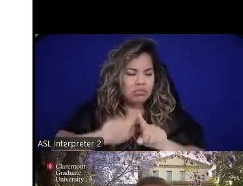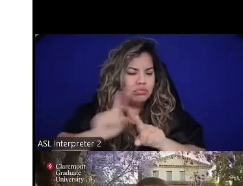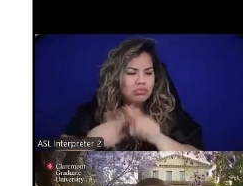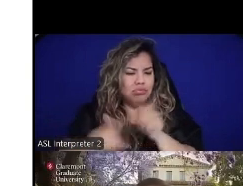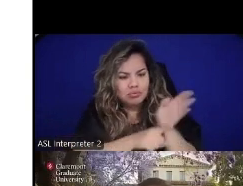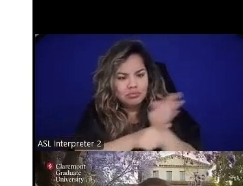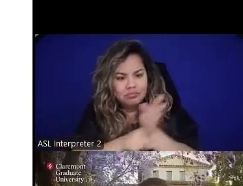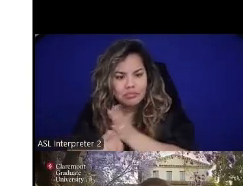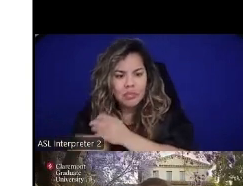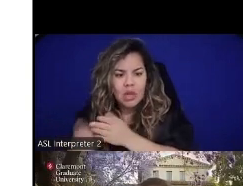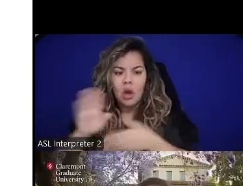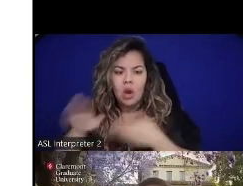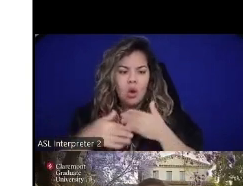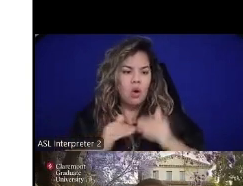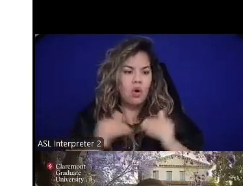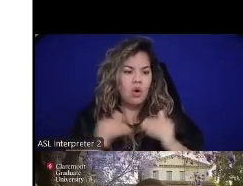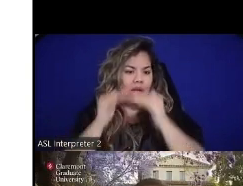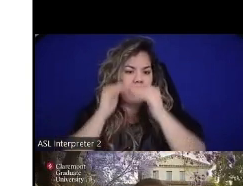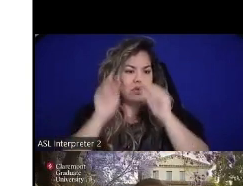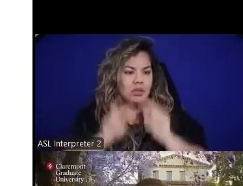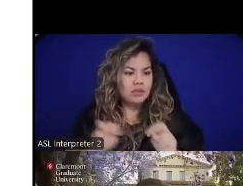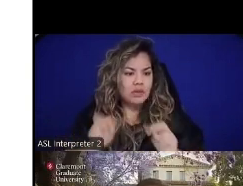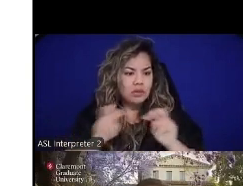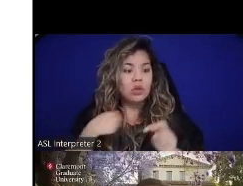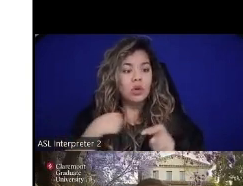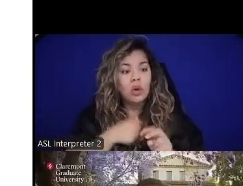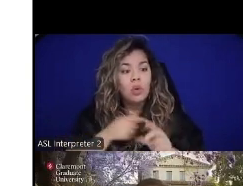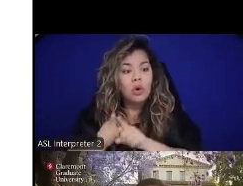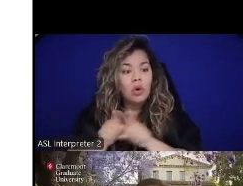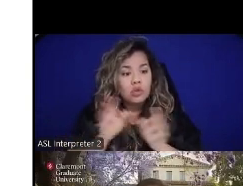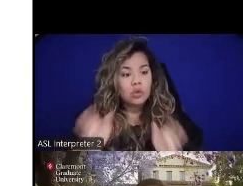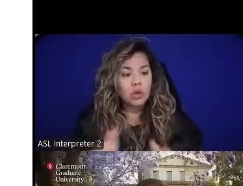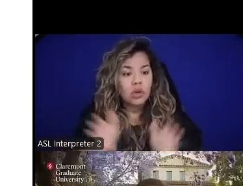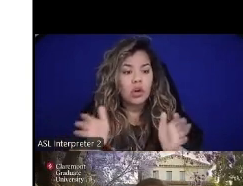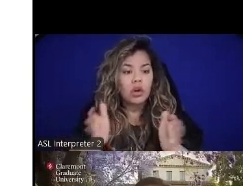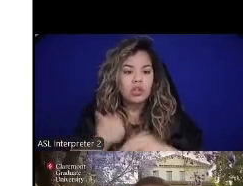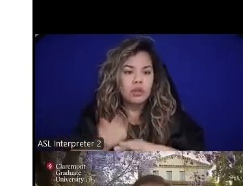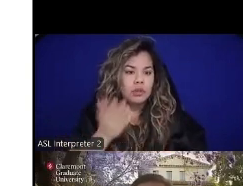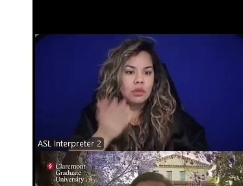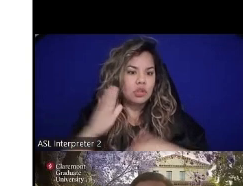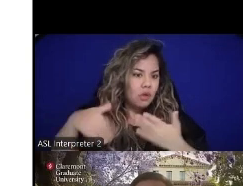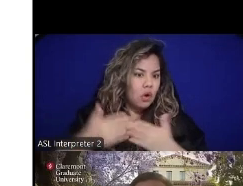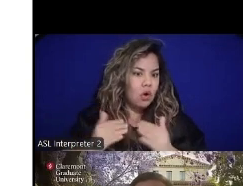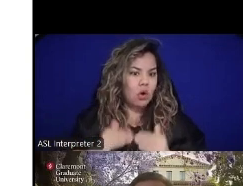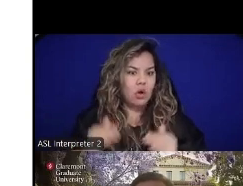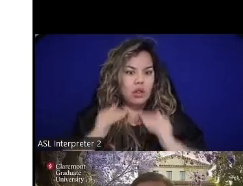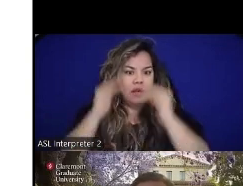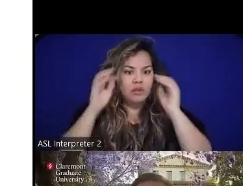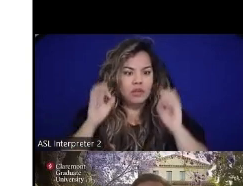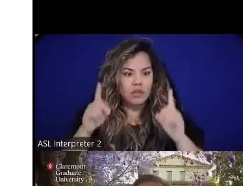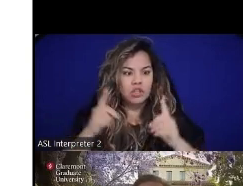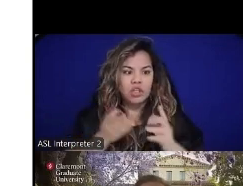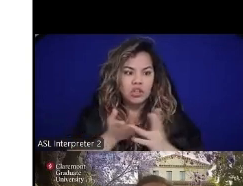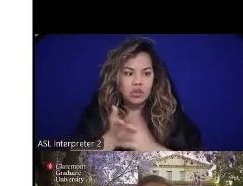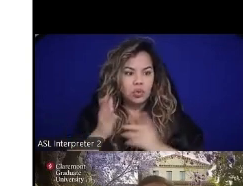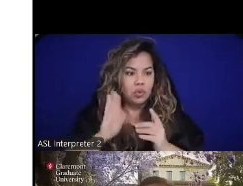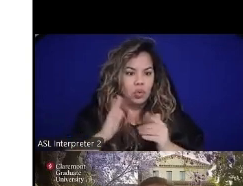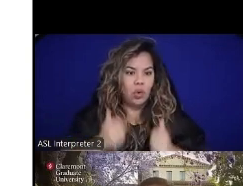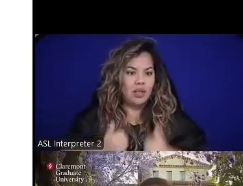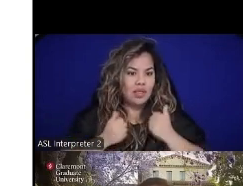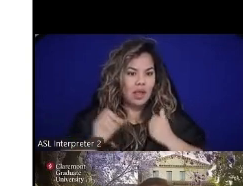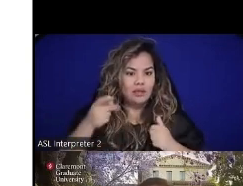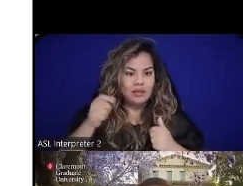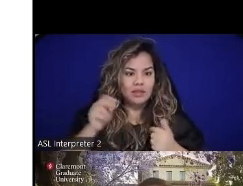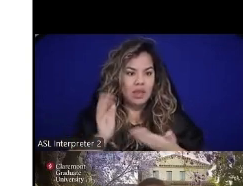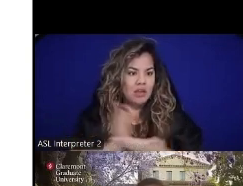of analysis. It also encourages submissions across all levels of education throughout the lifespan and all forms